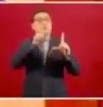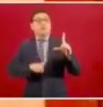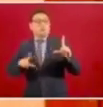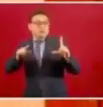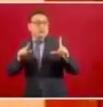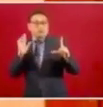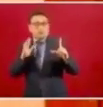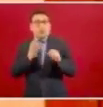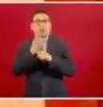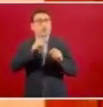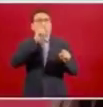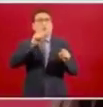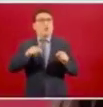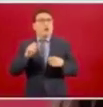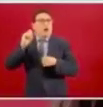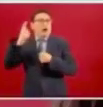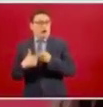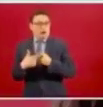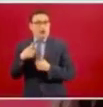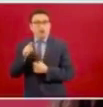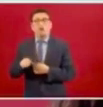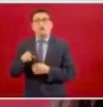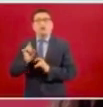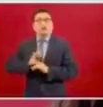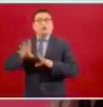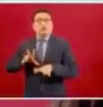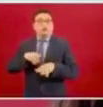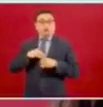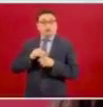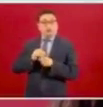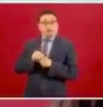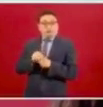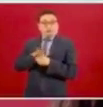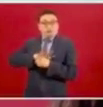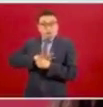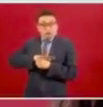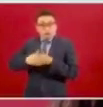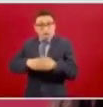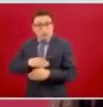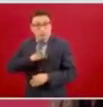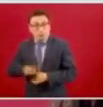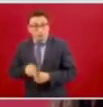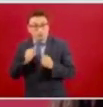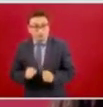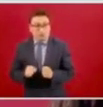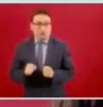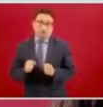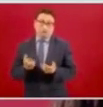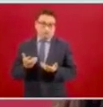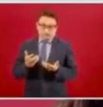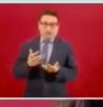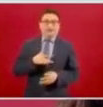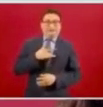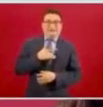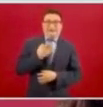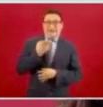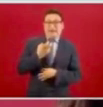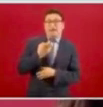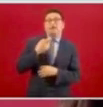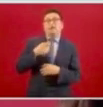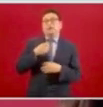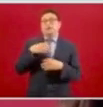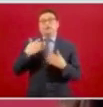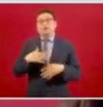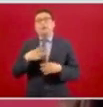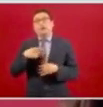a measurement that talks to us about the overall probability of getting infected